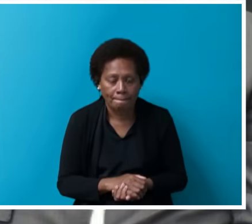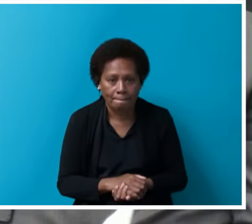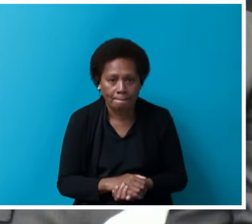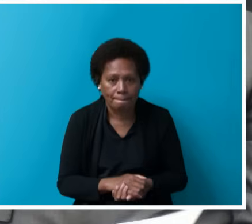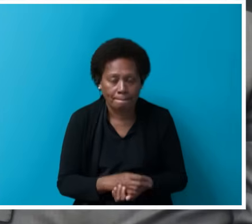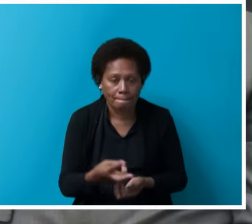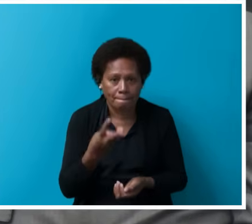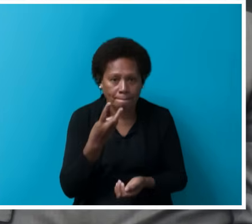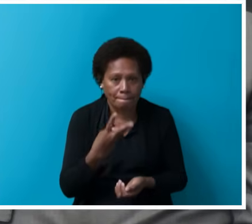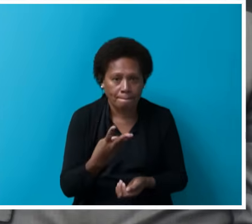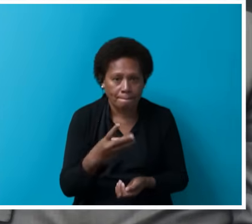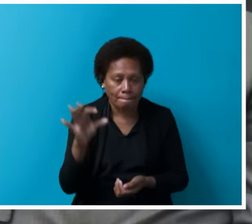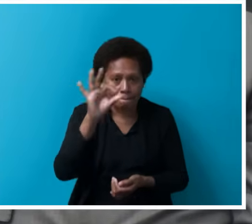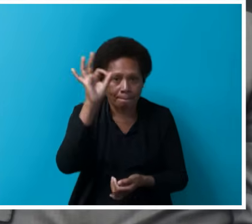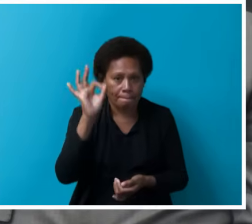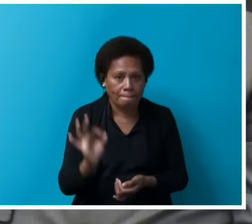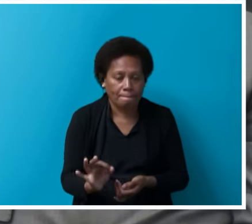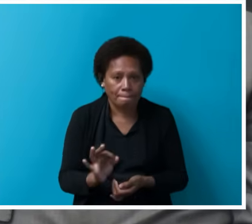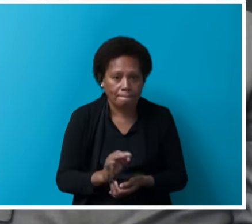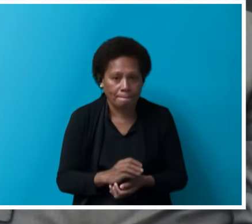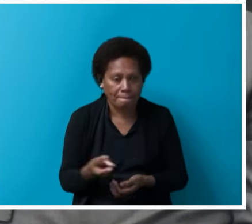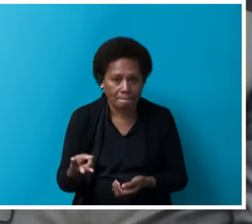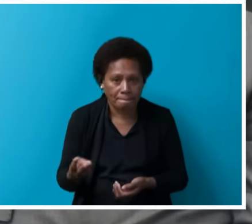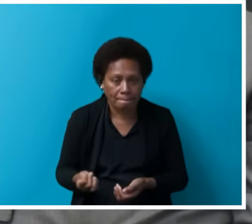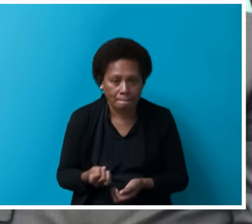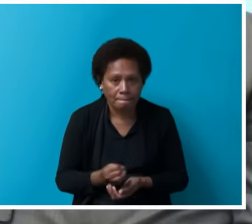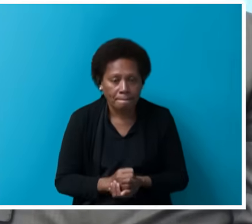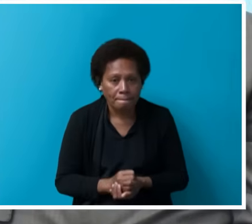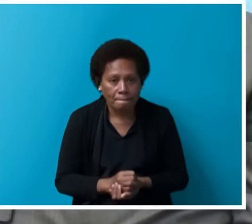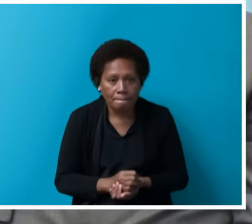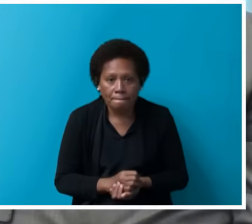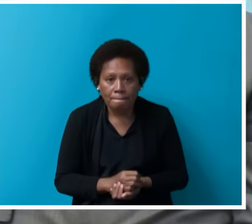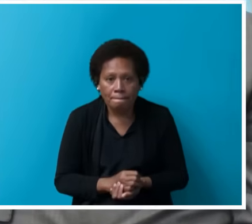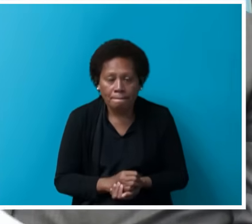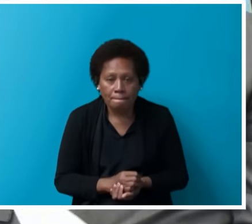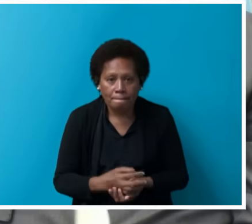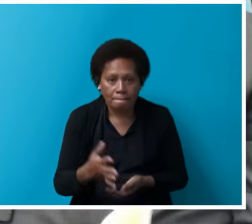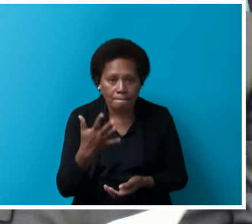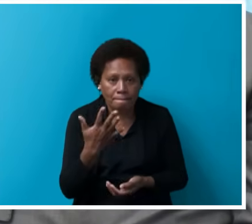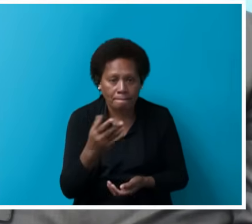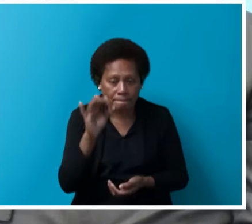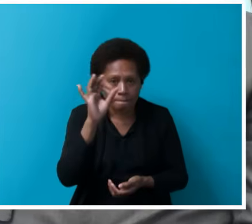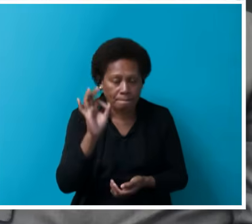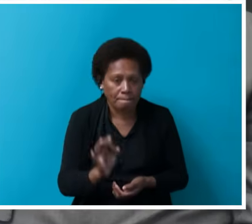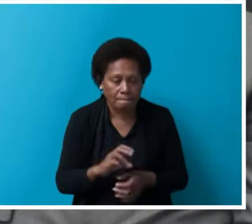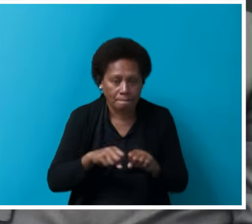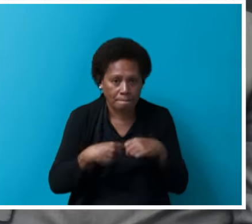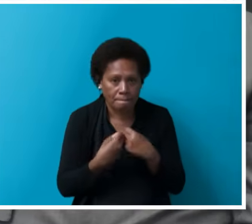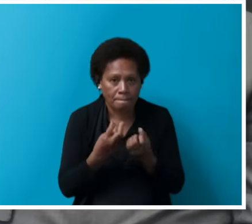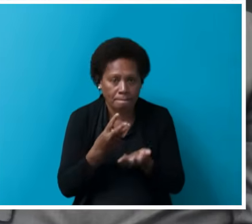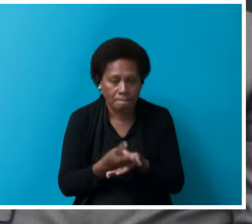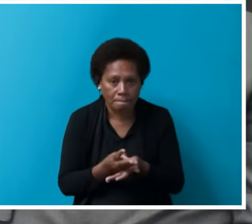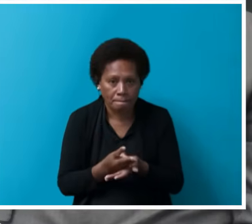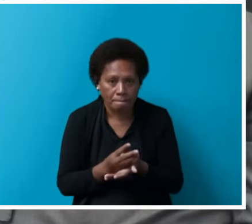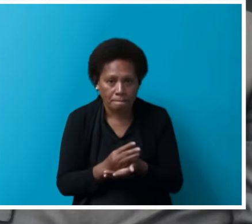3% salary rise, 5% social welfare. Many of the honourable members